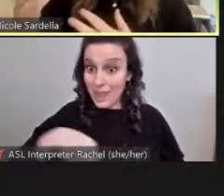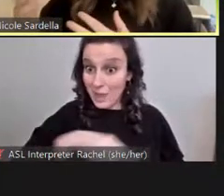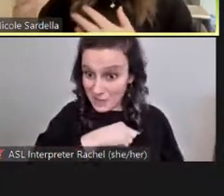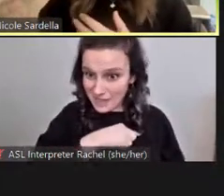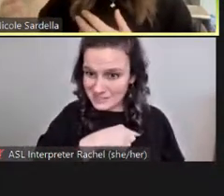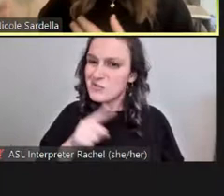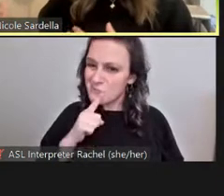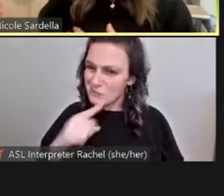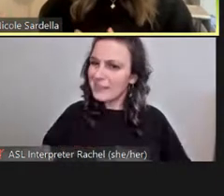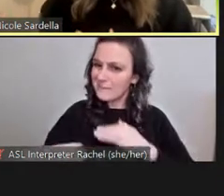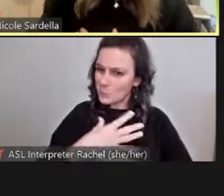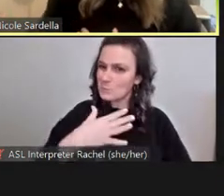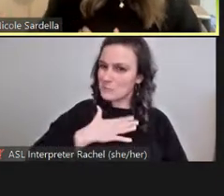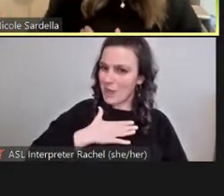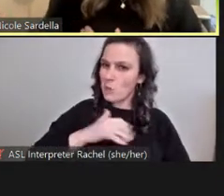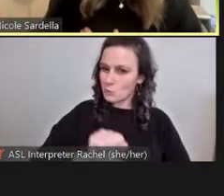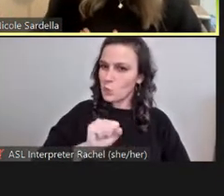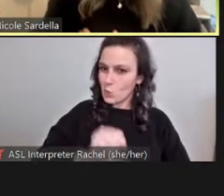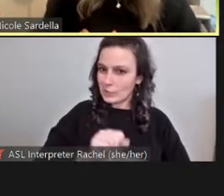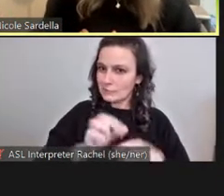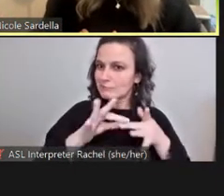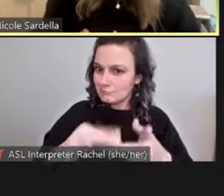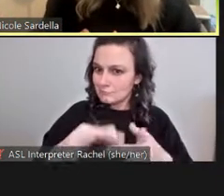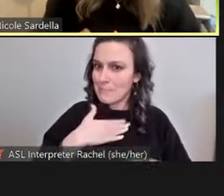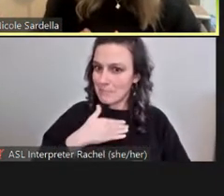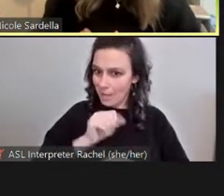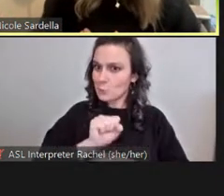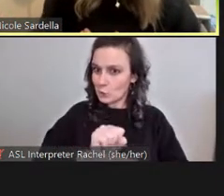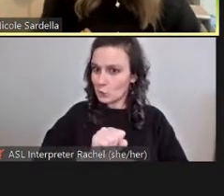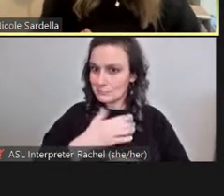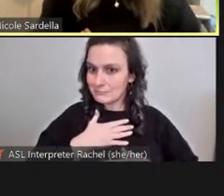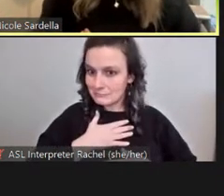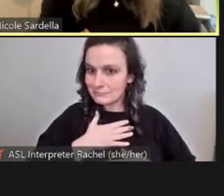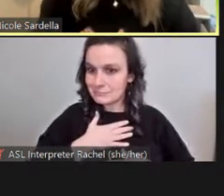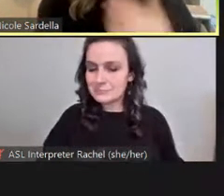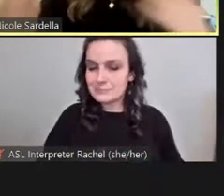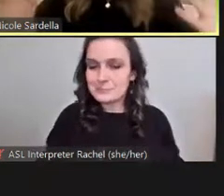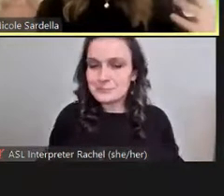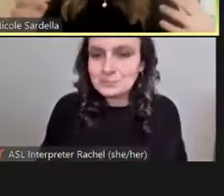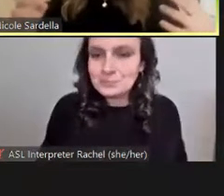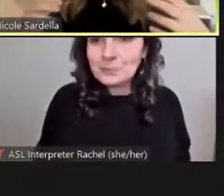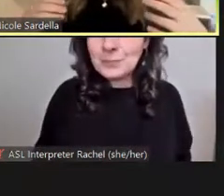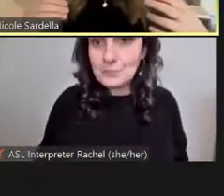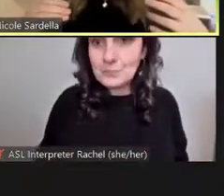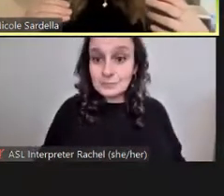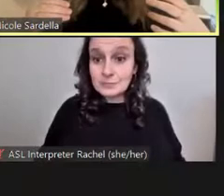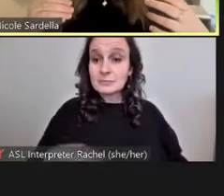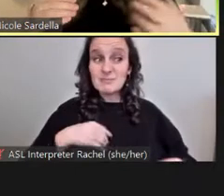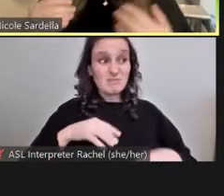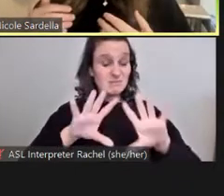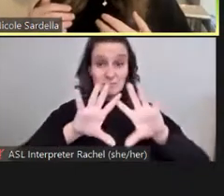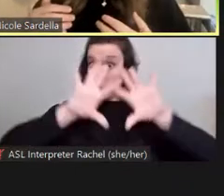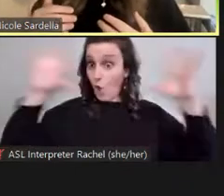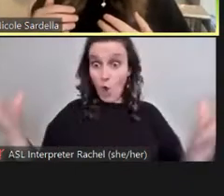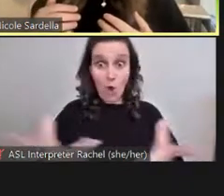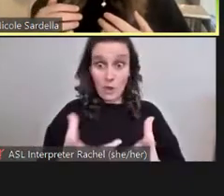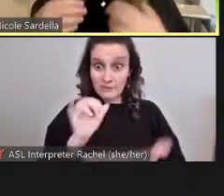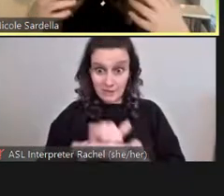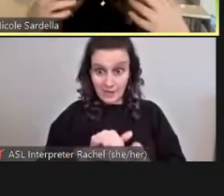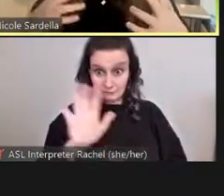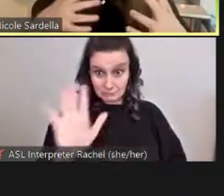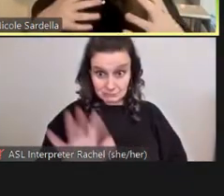informs and guides my work as an audio describer. So in all of that, we've thought